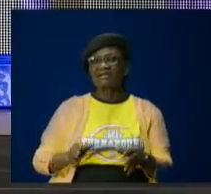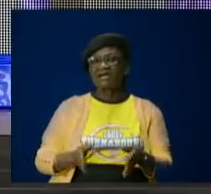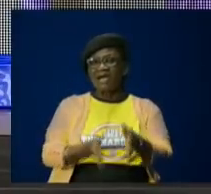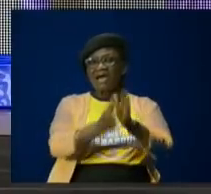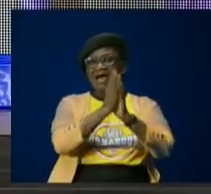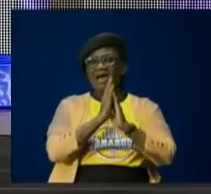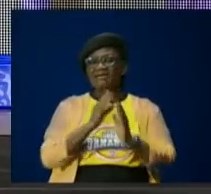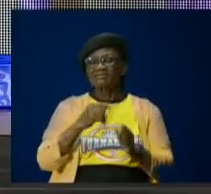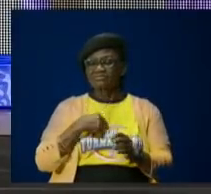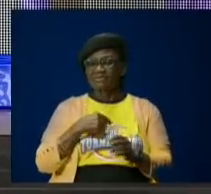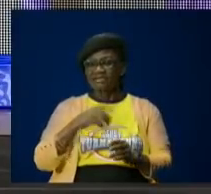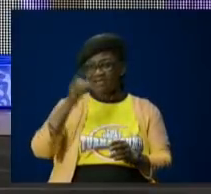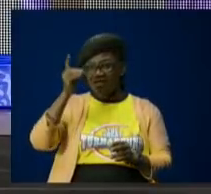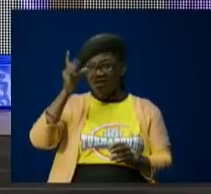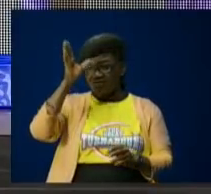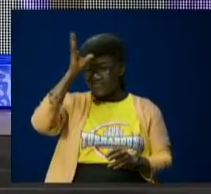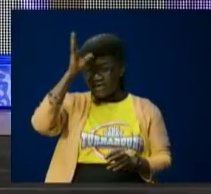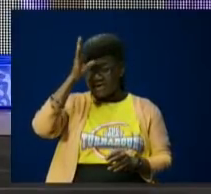in your boat?